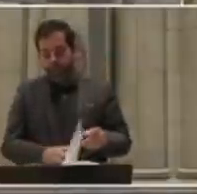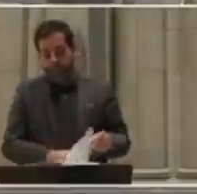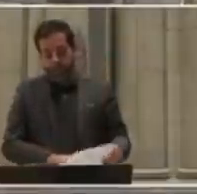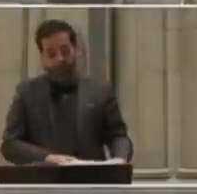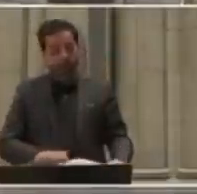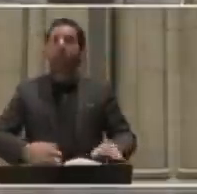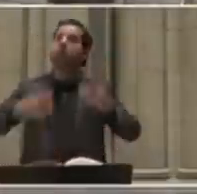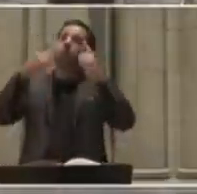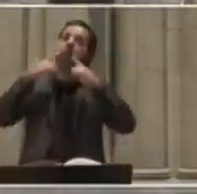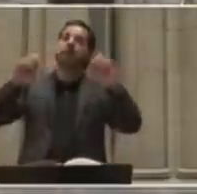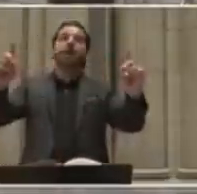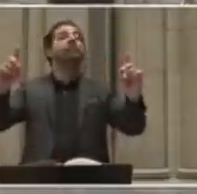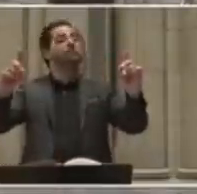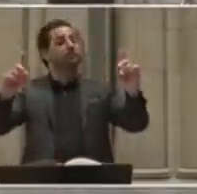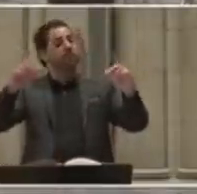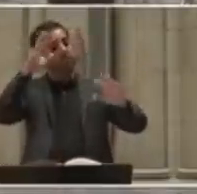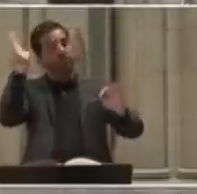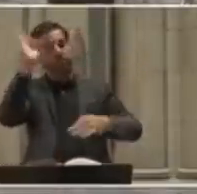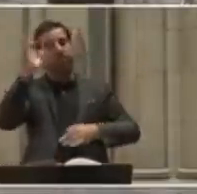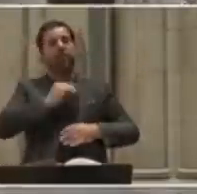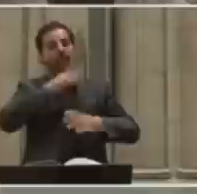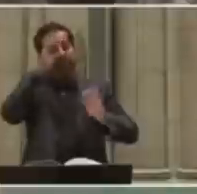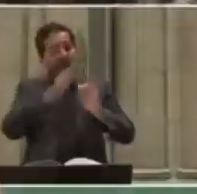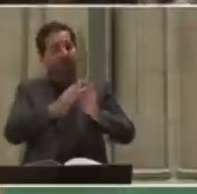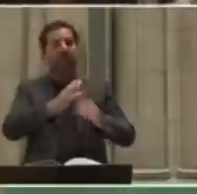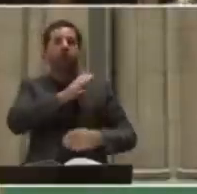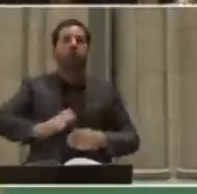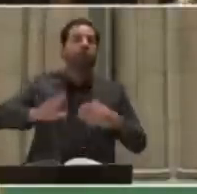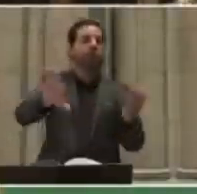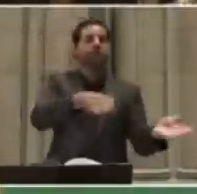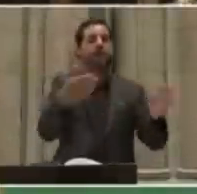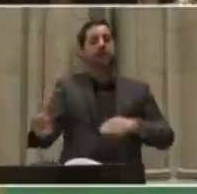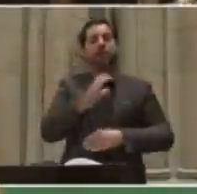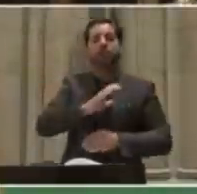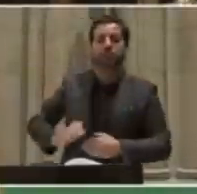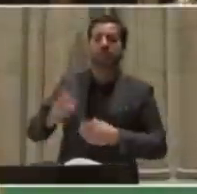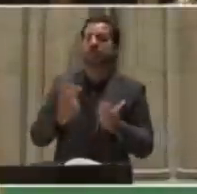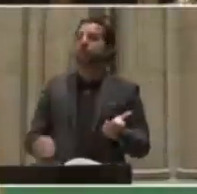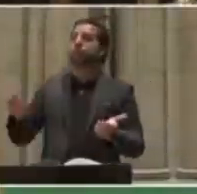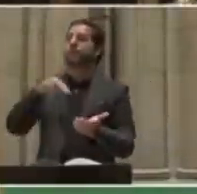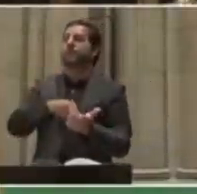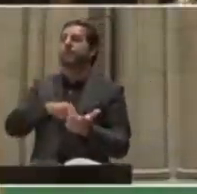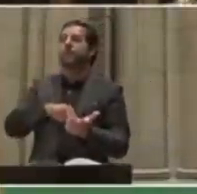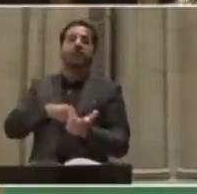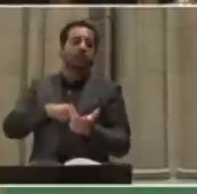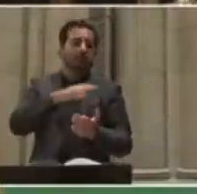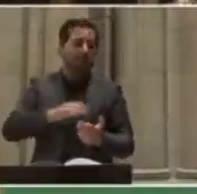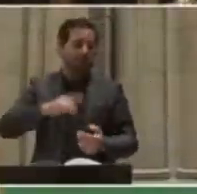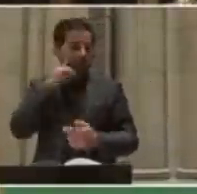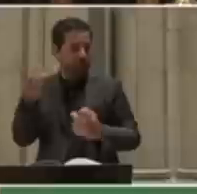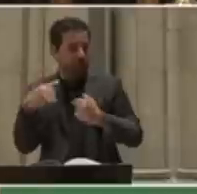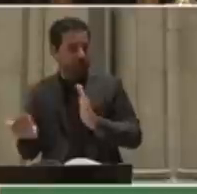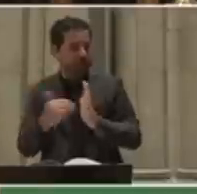Therefore, we proclaim the mystery of faith. Christ has died. Christ is risen. Christ will come